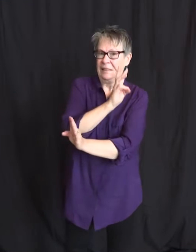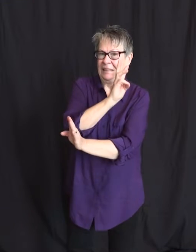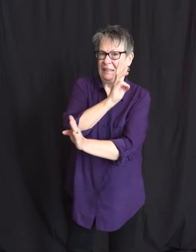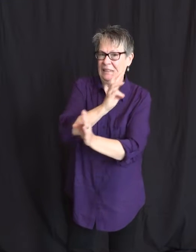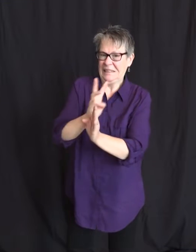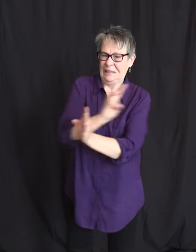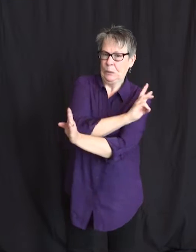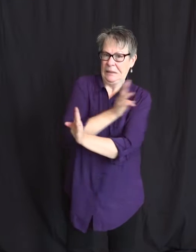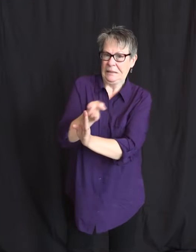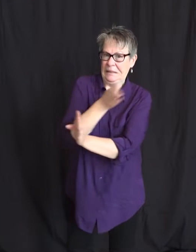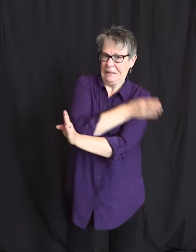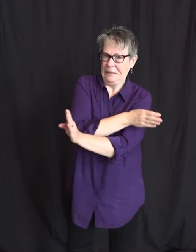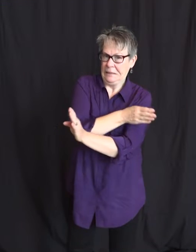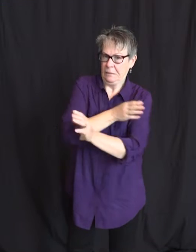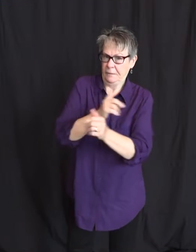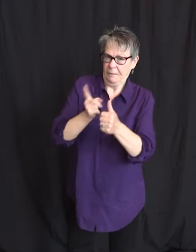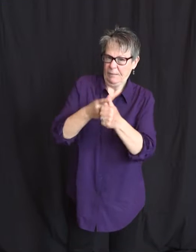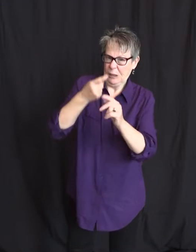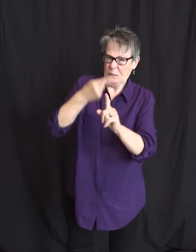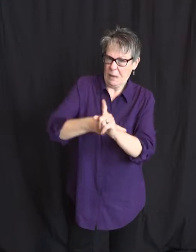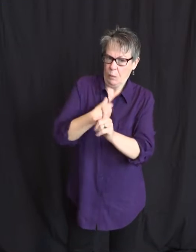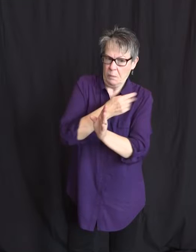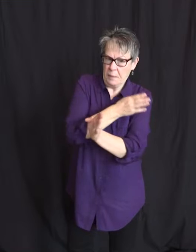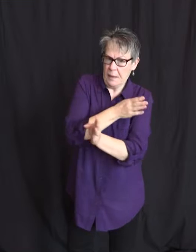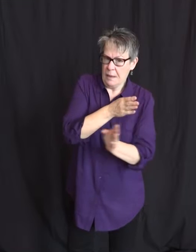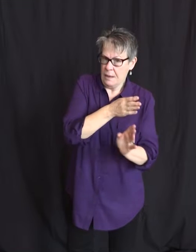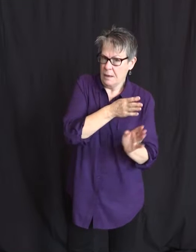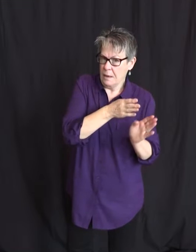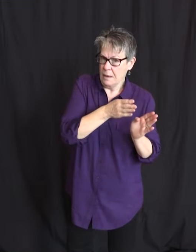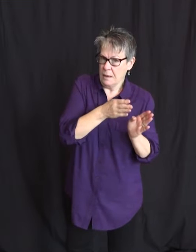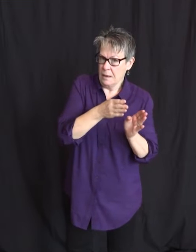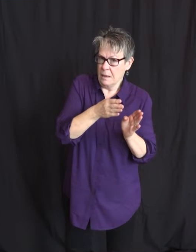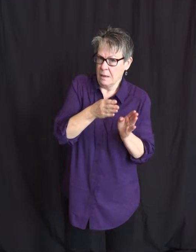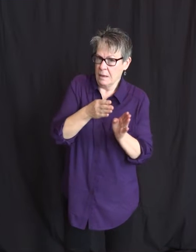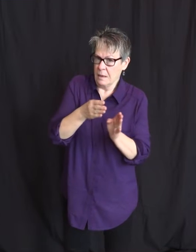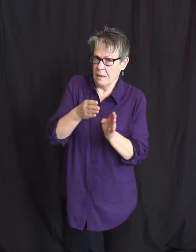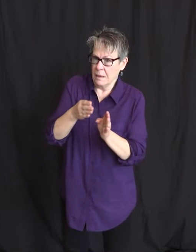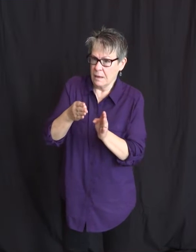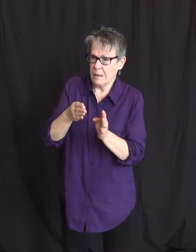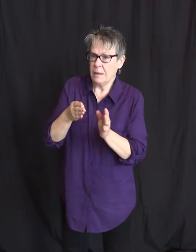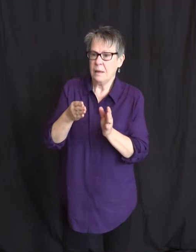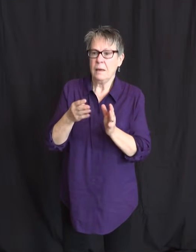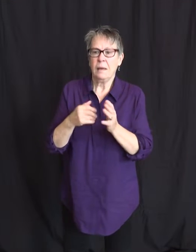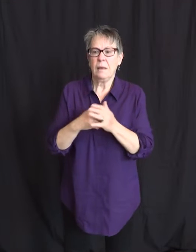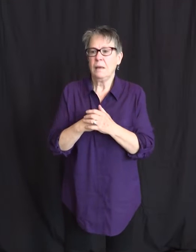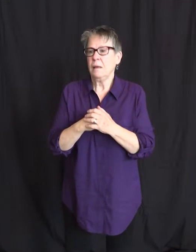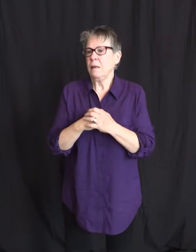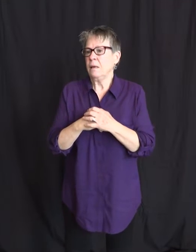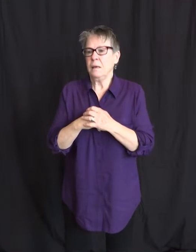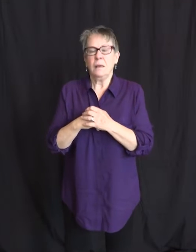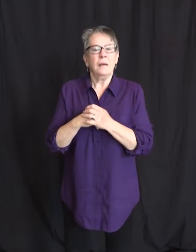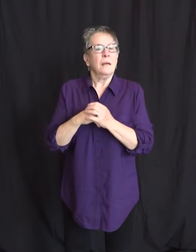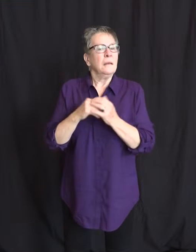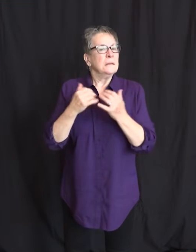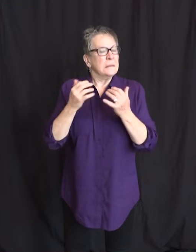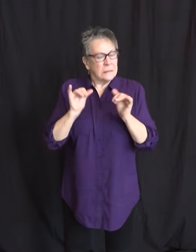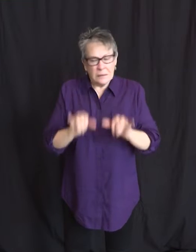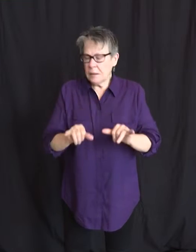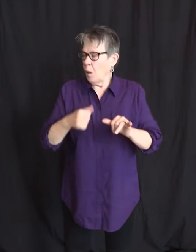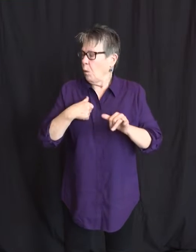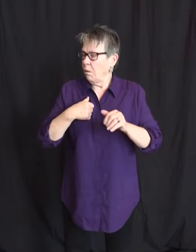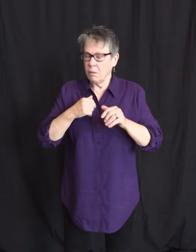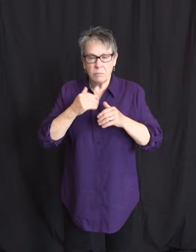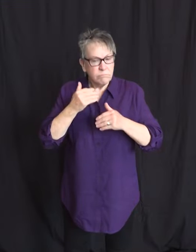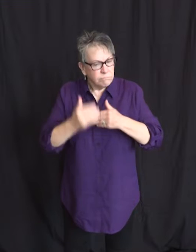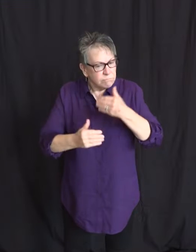see a green light. This is a plan for how we move forward, not if we move forward. So let's